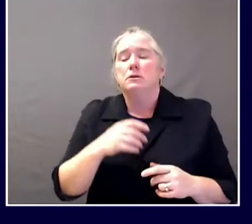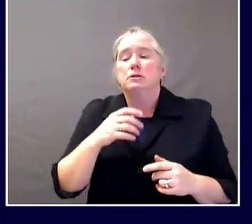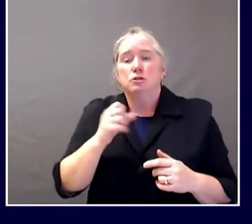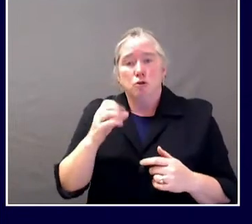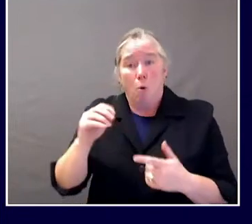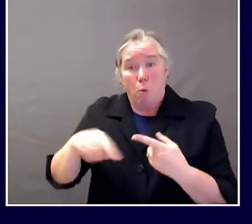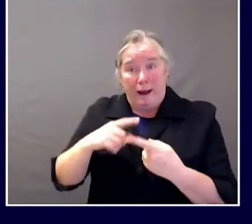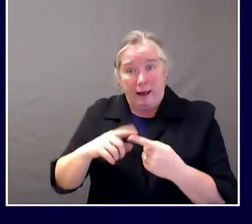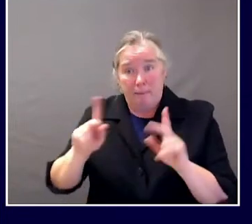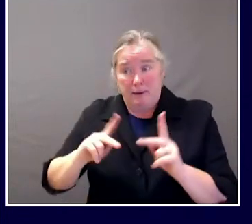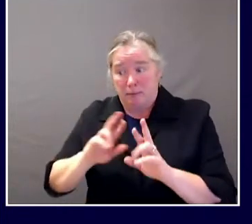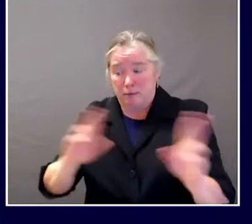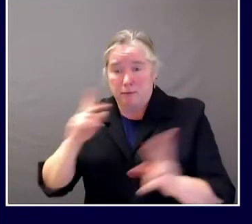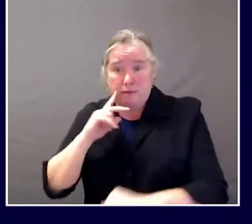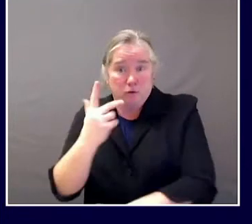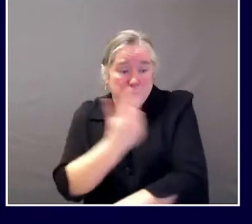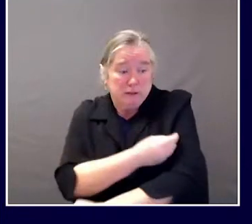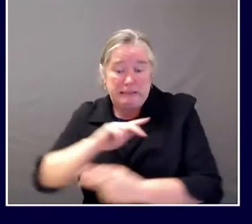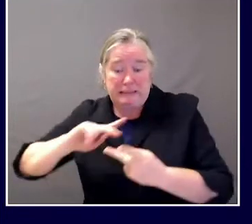concerning.